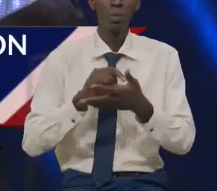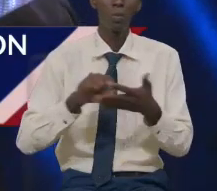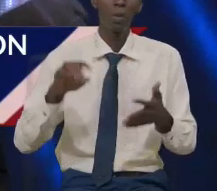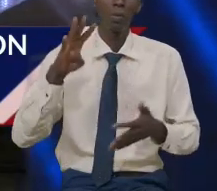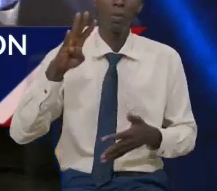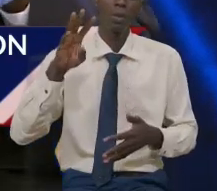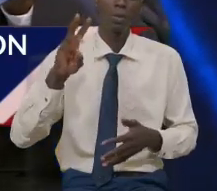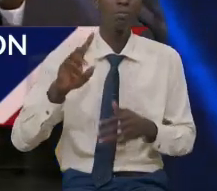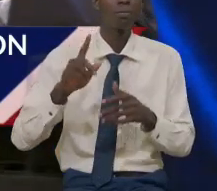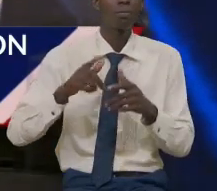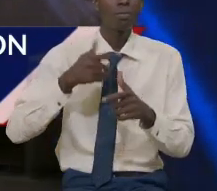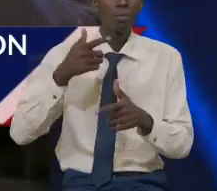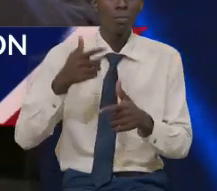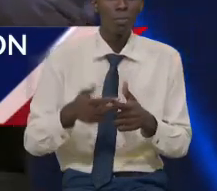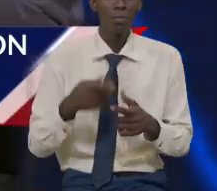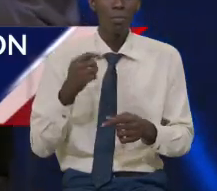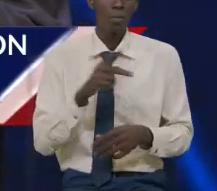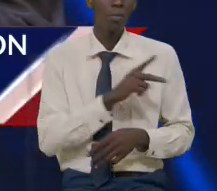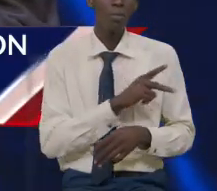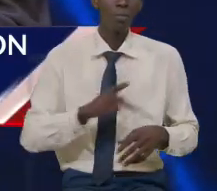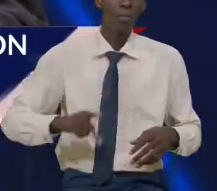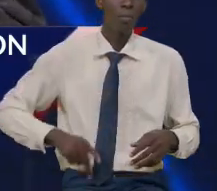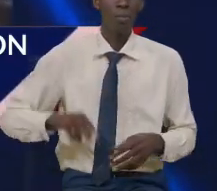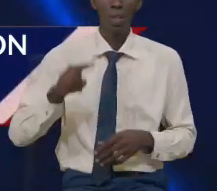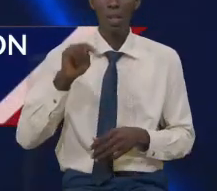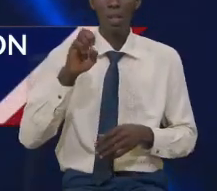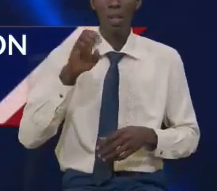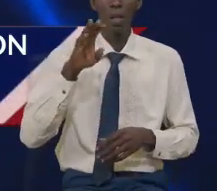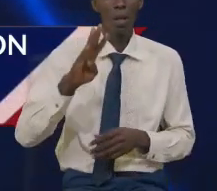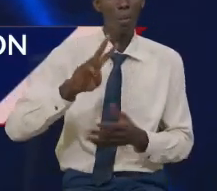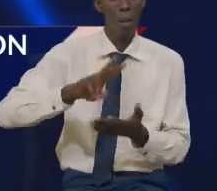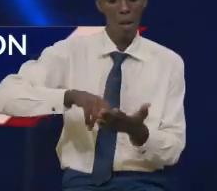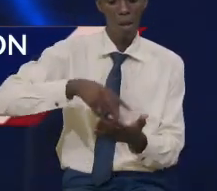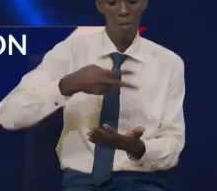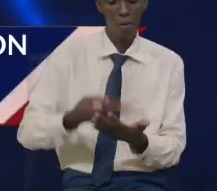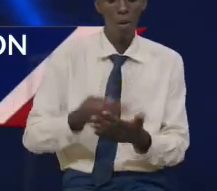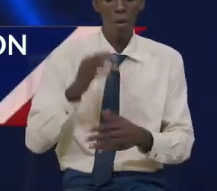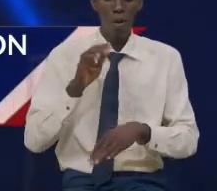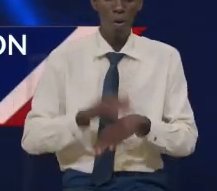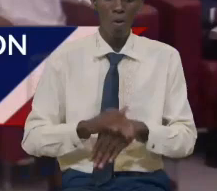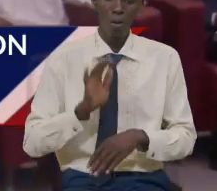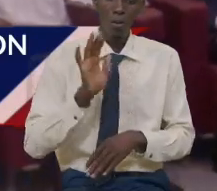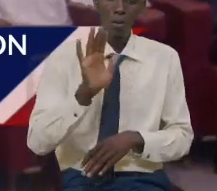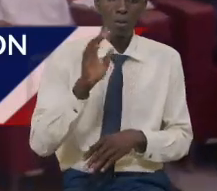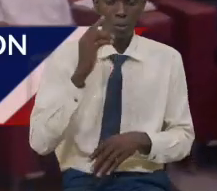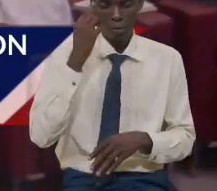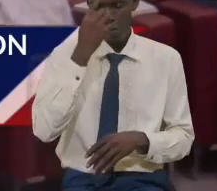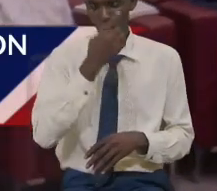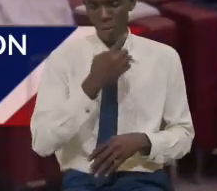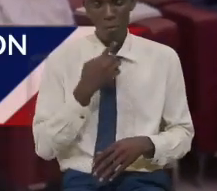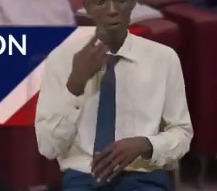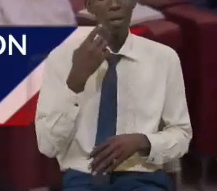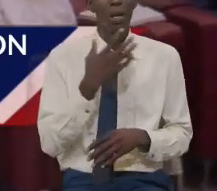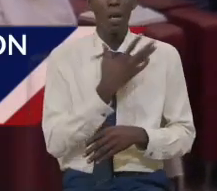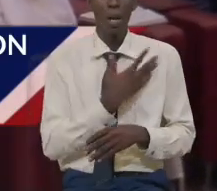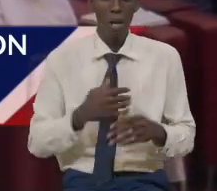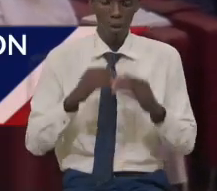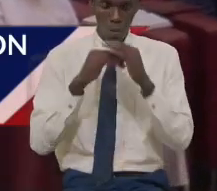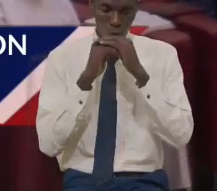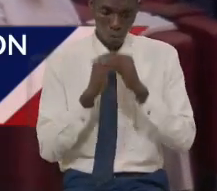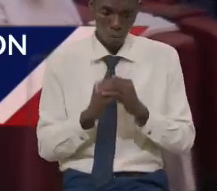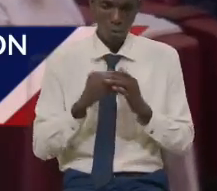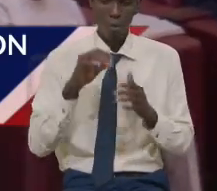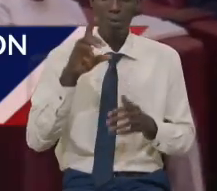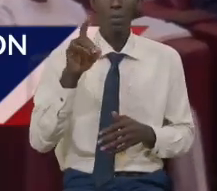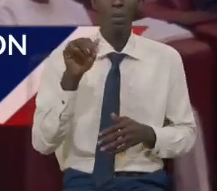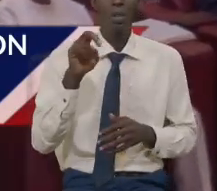46. Then the king Nebuchadnezzar fell upon his face and worshipped Daniel,